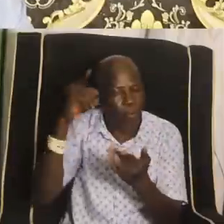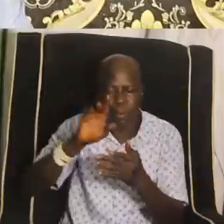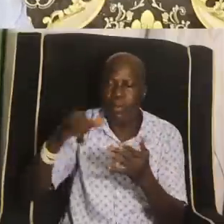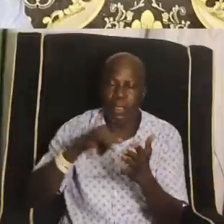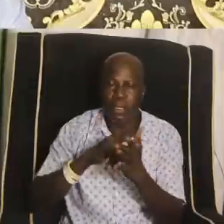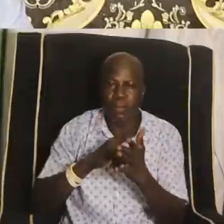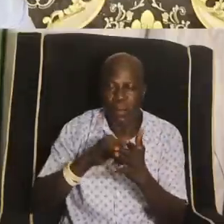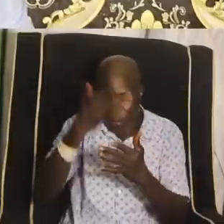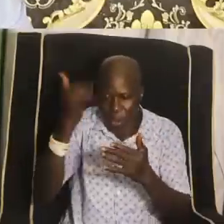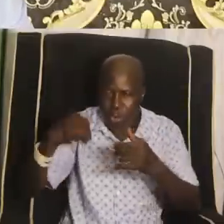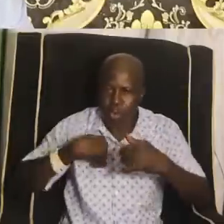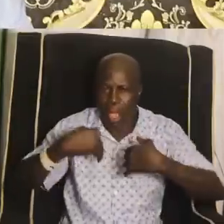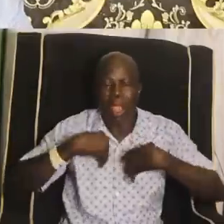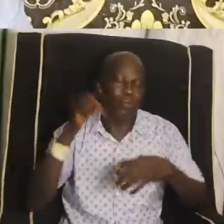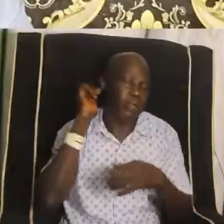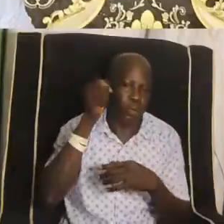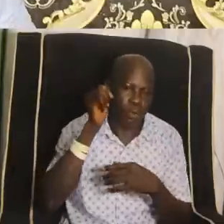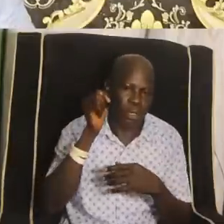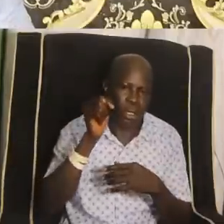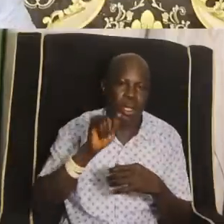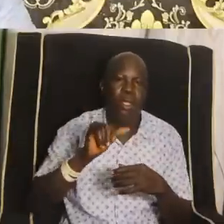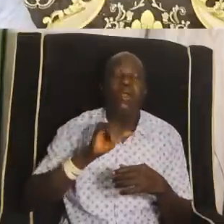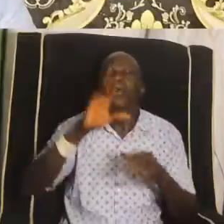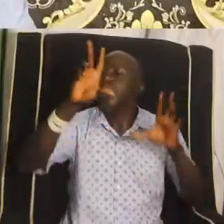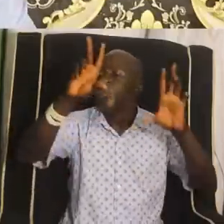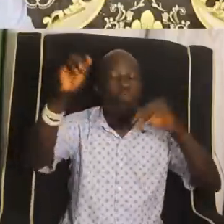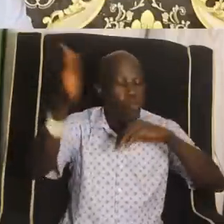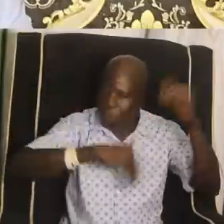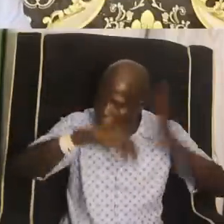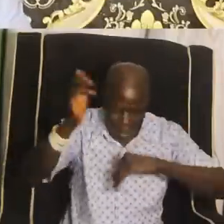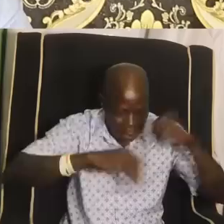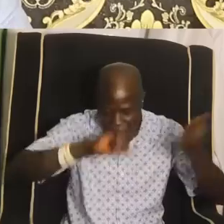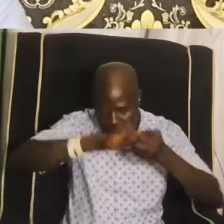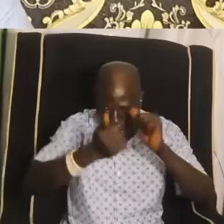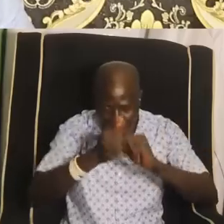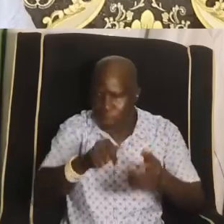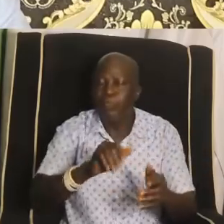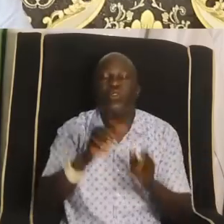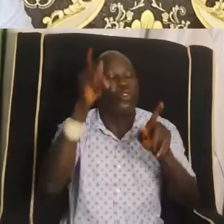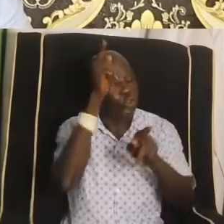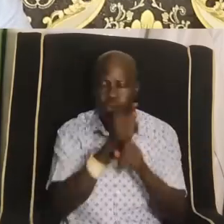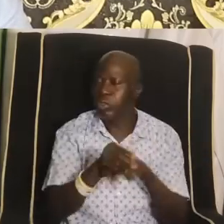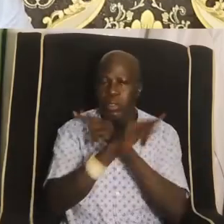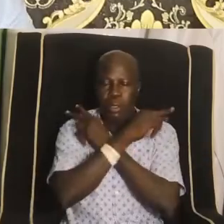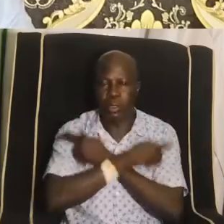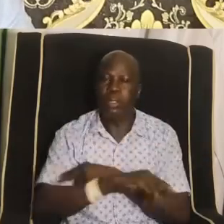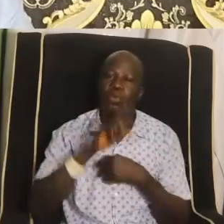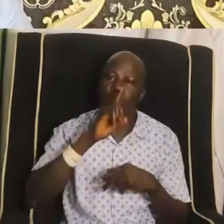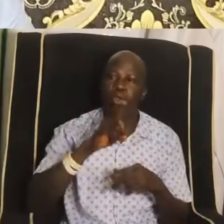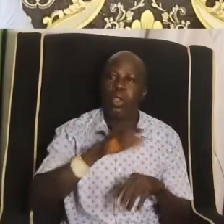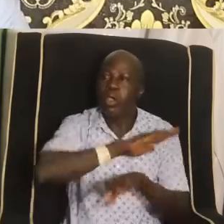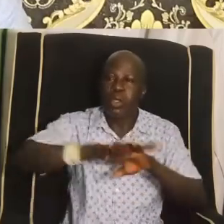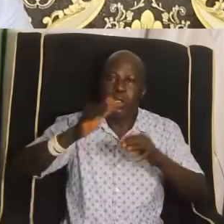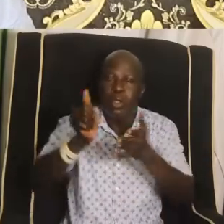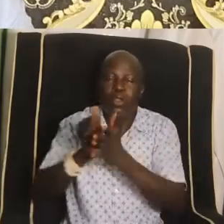from it. Tori pe wa need testimony. Because you too we have a. Mo si kon listen to wa. No matter the condition you may be in. Fokan re bale. Just rest assured. Eh, gbo bi